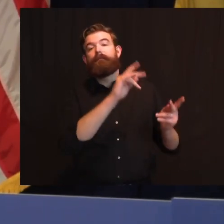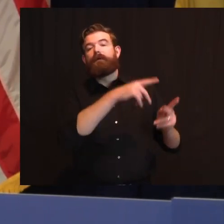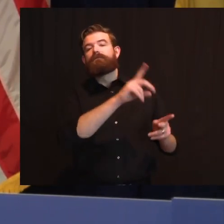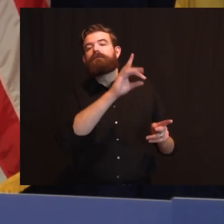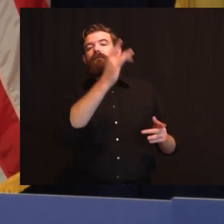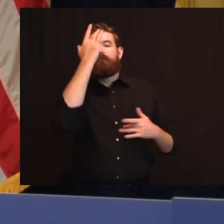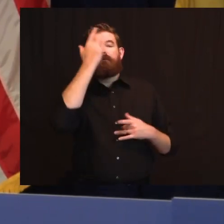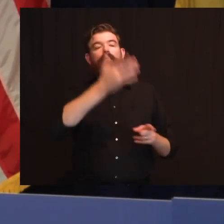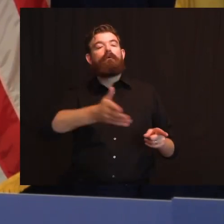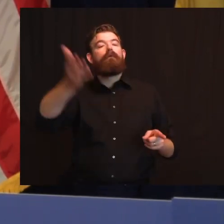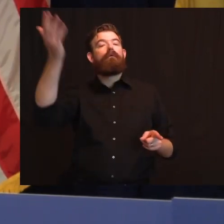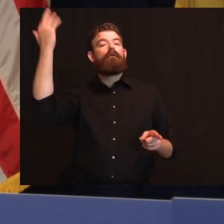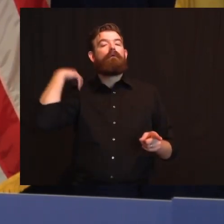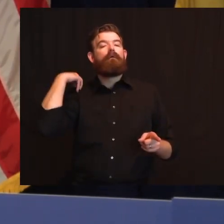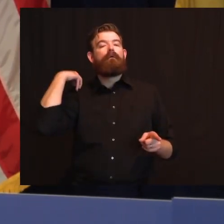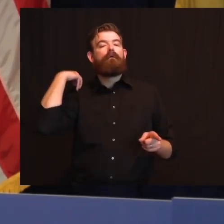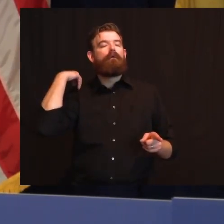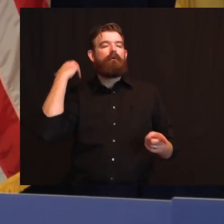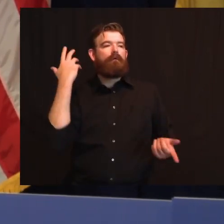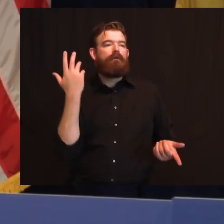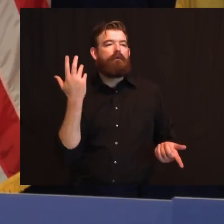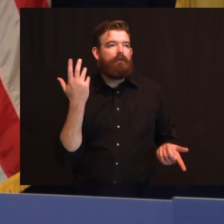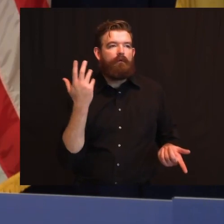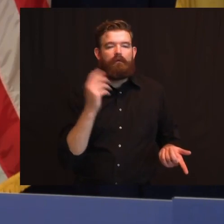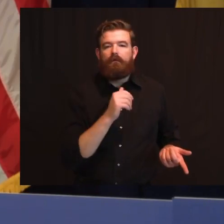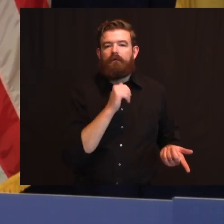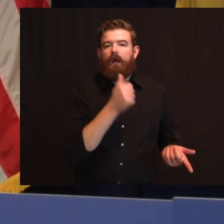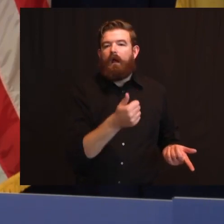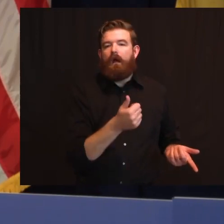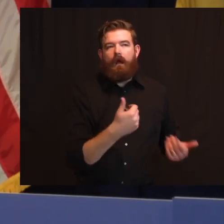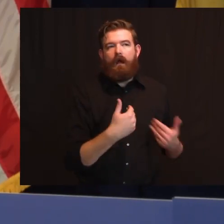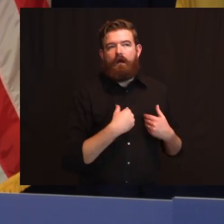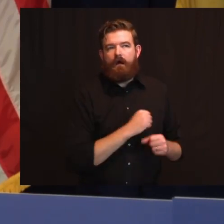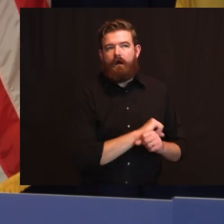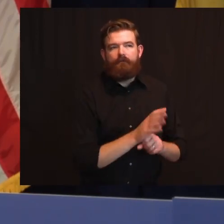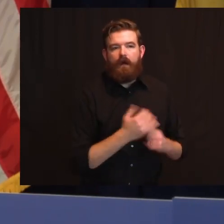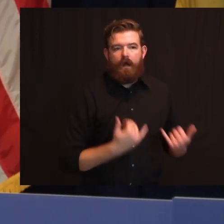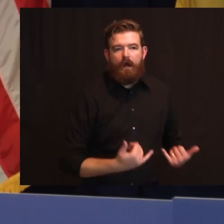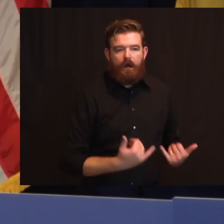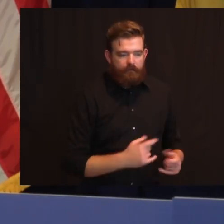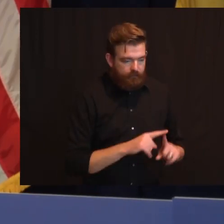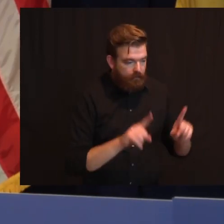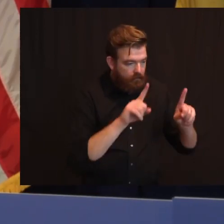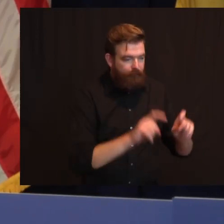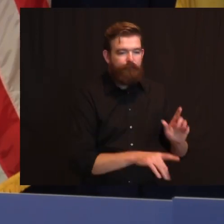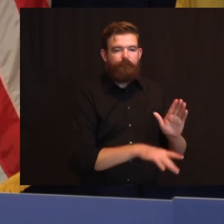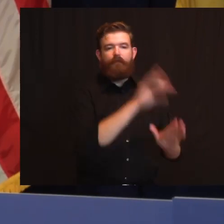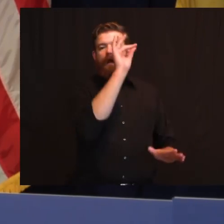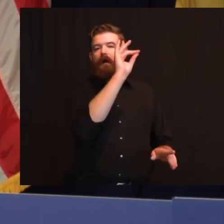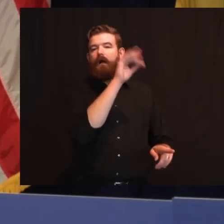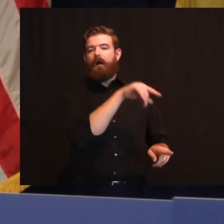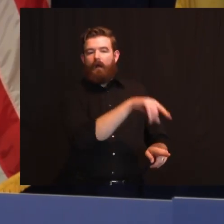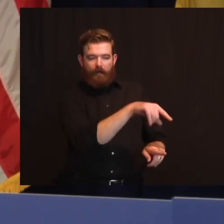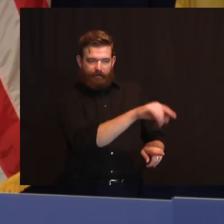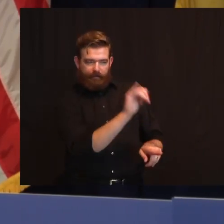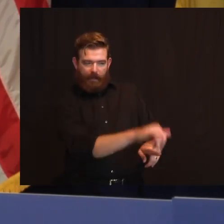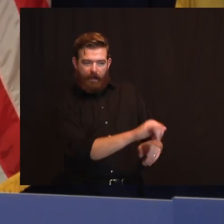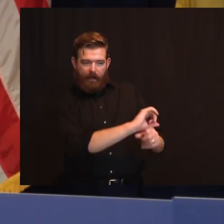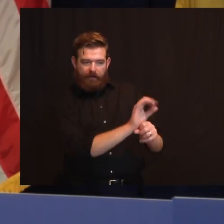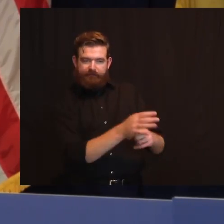today, and the test might be sensitive enough that I can still pick up some virus on that test, so it'll come back as positive, even though that person is no longer sick and no longer